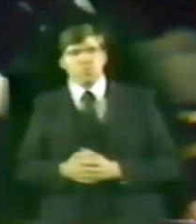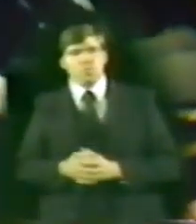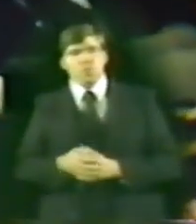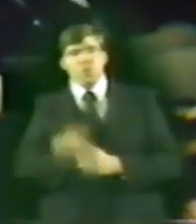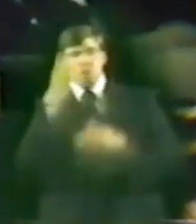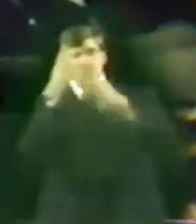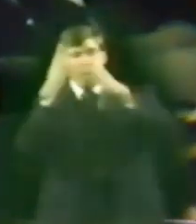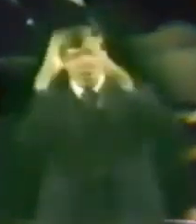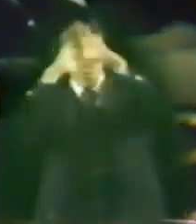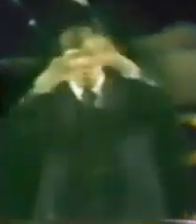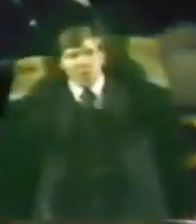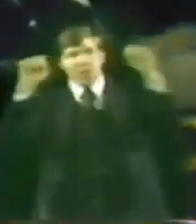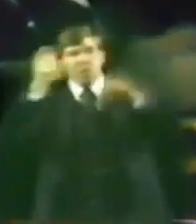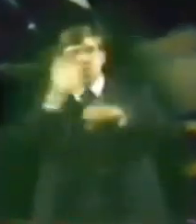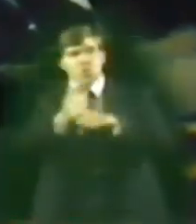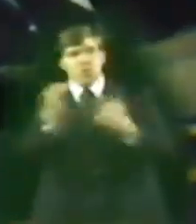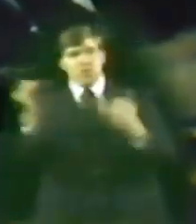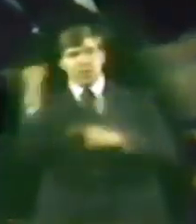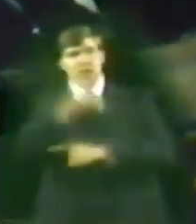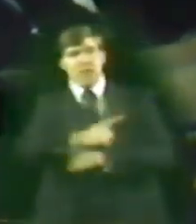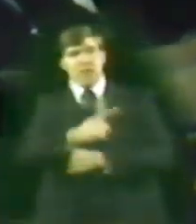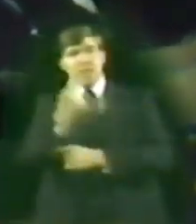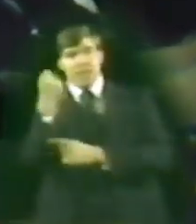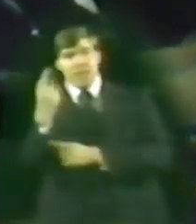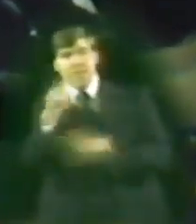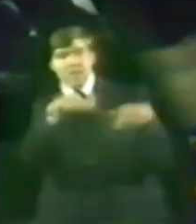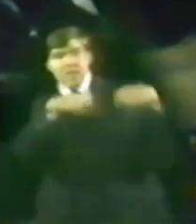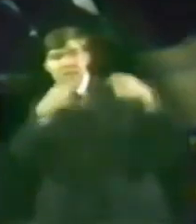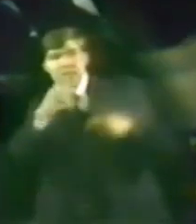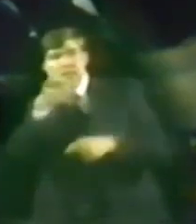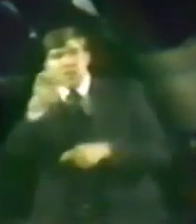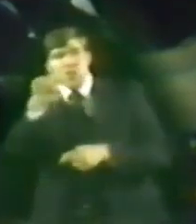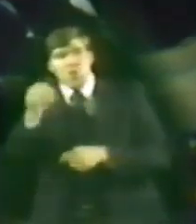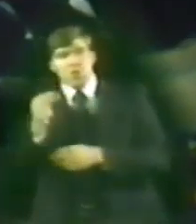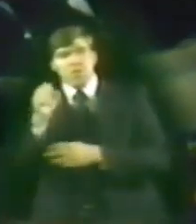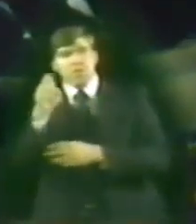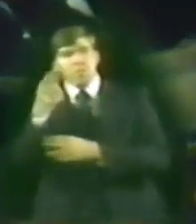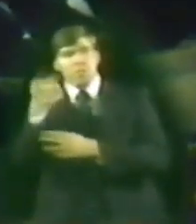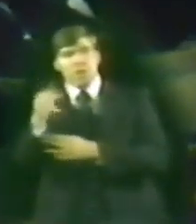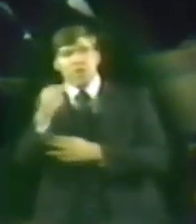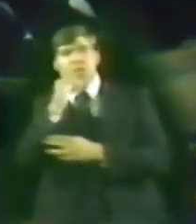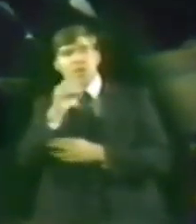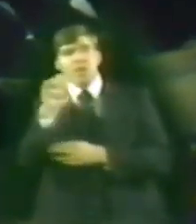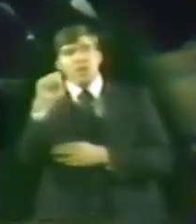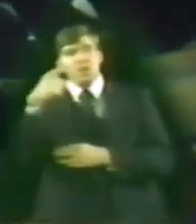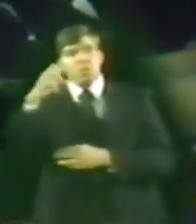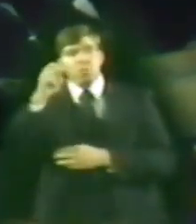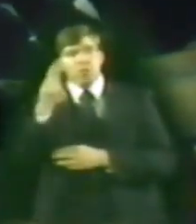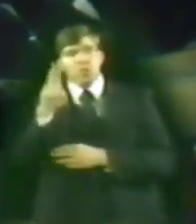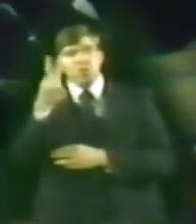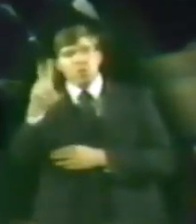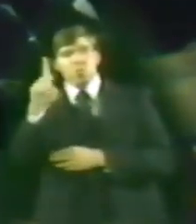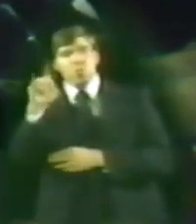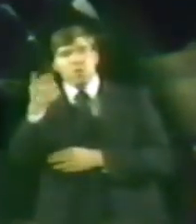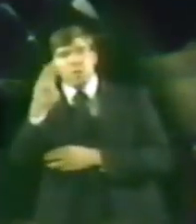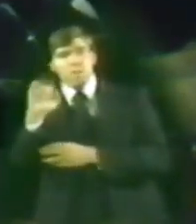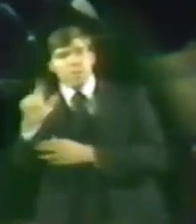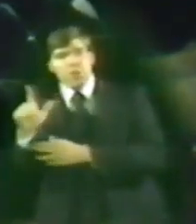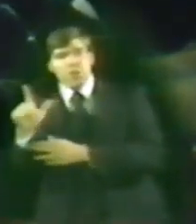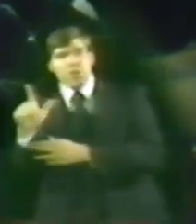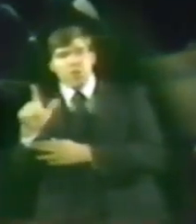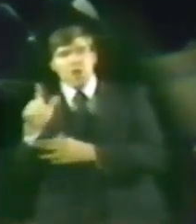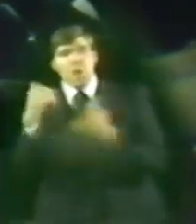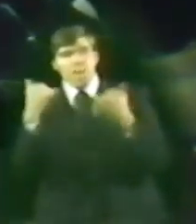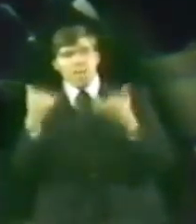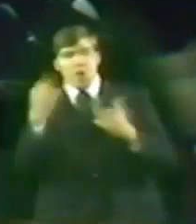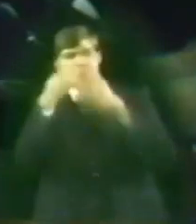The president of the church today, the 11th since Joseph Smith, is Spencer W. Kimball, modern prophet to